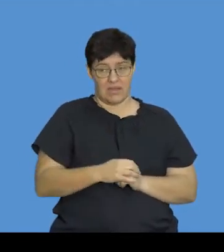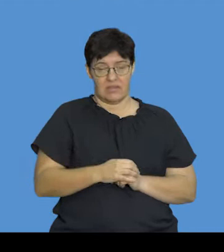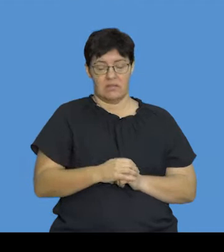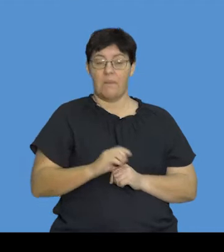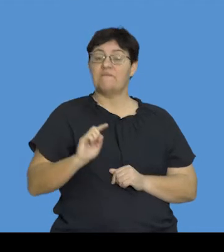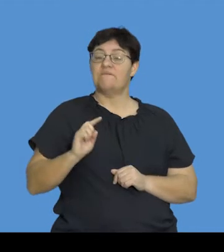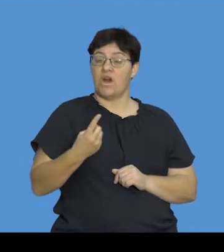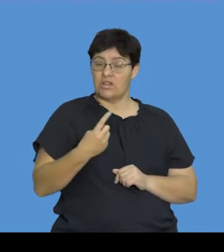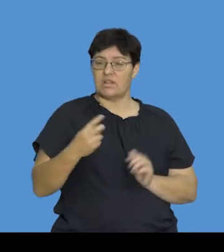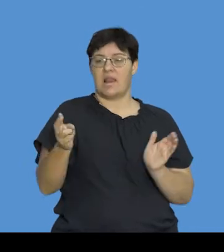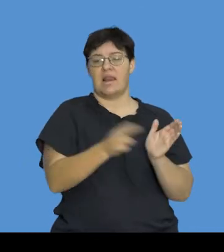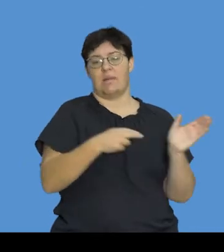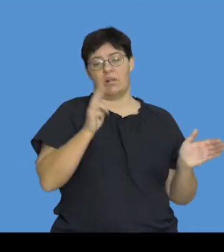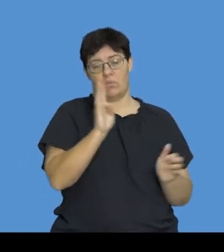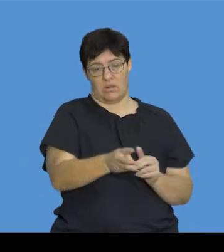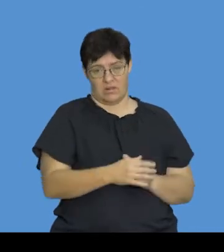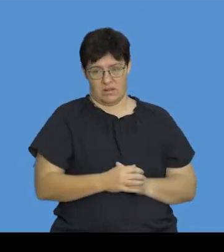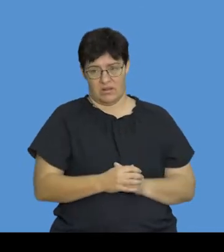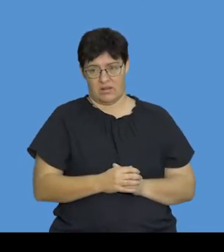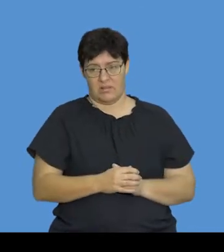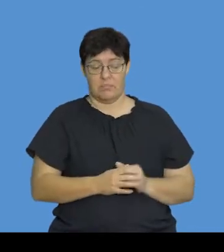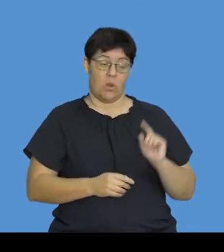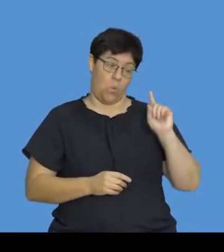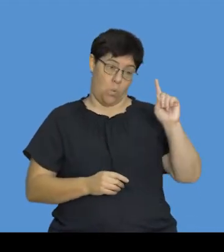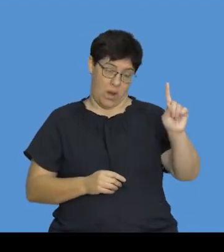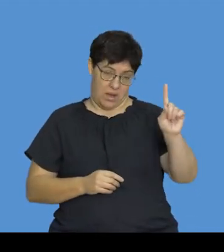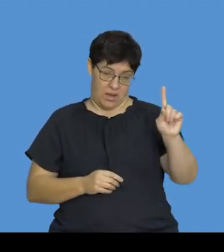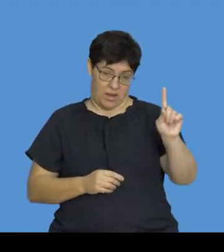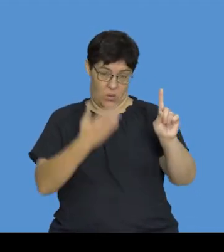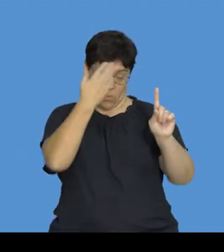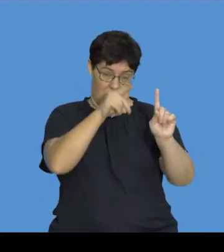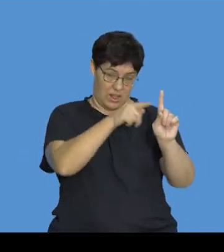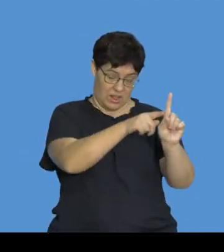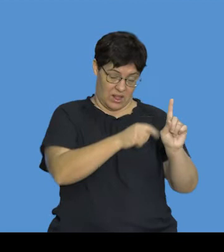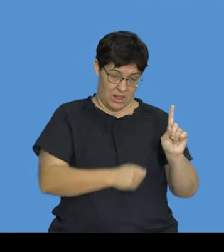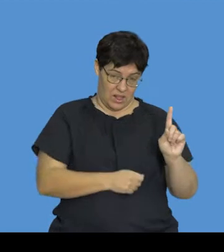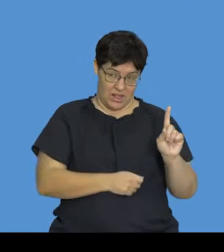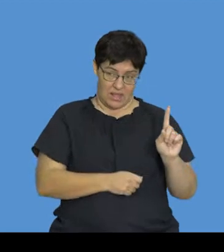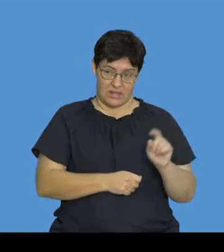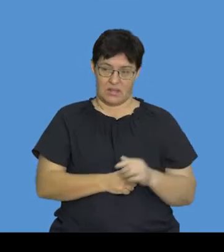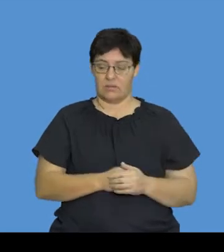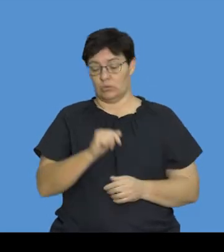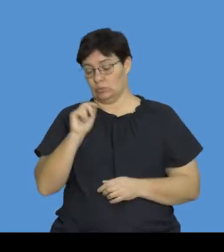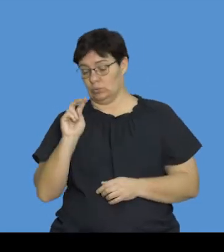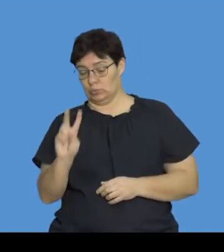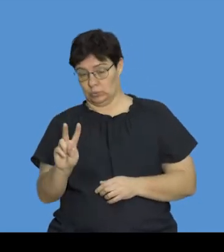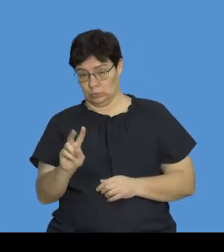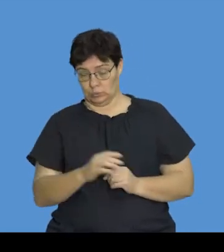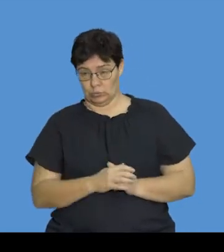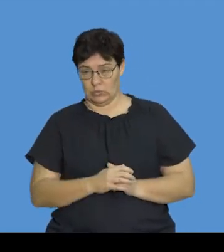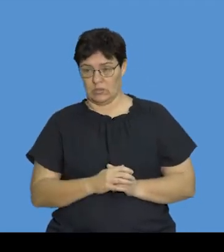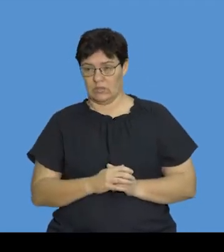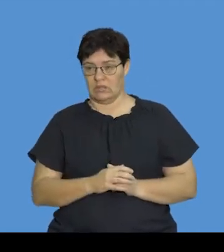firstly going to label them. I will label this 1 so that you see where we are going, right? And then I will label this